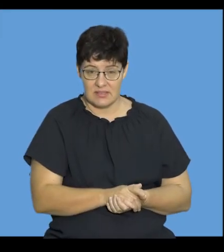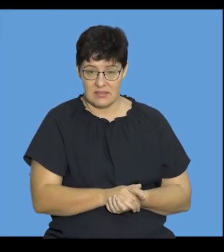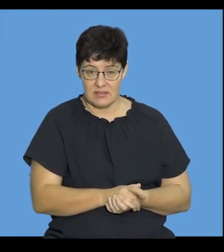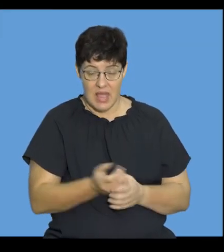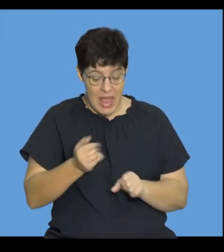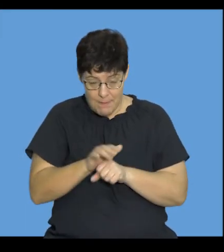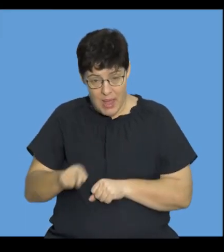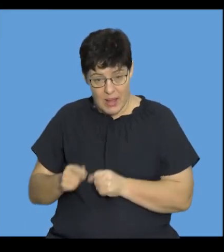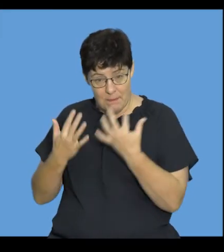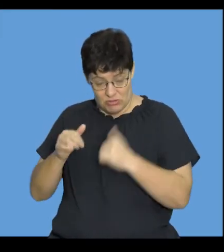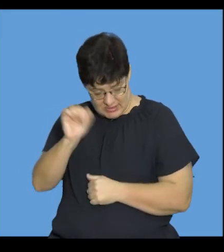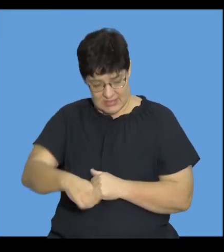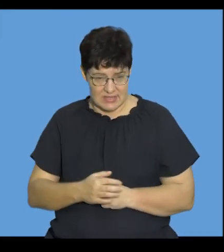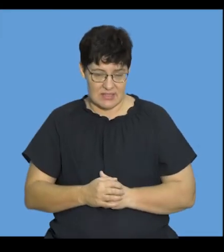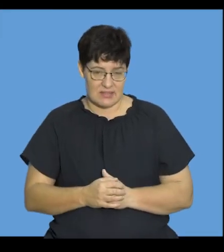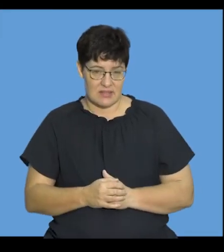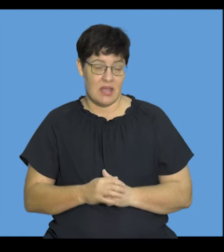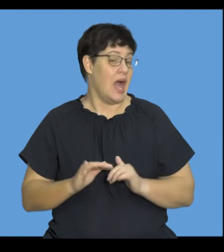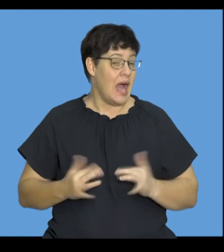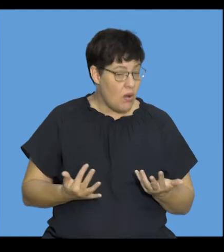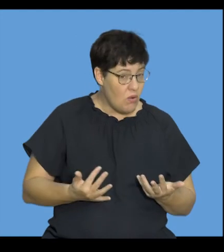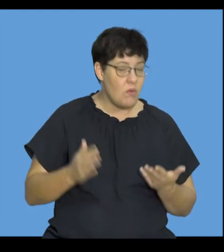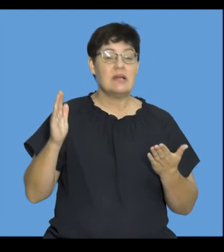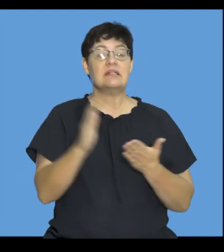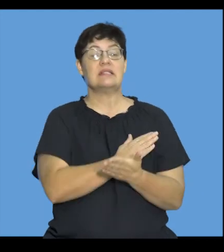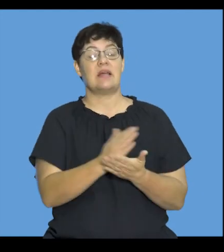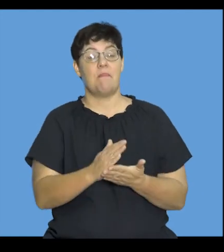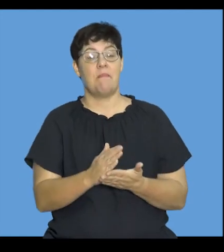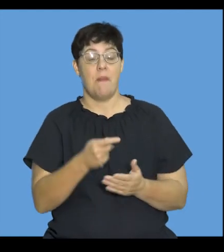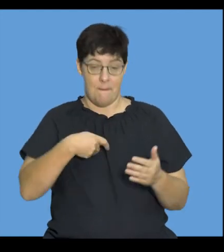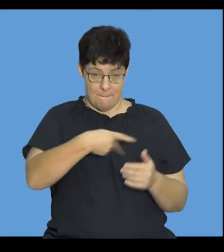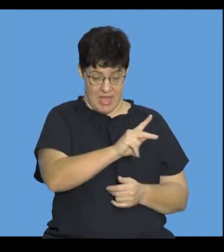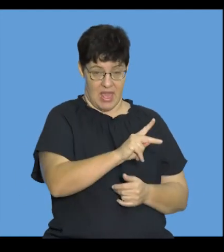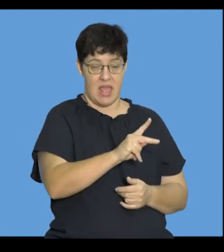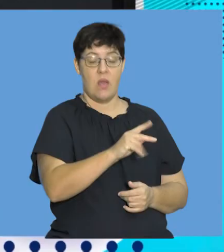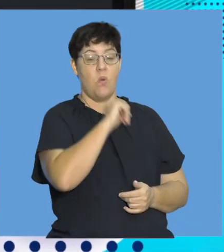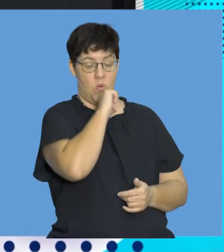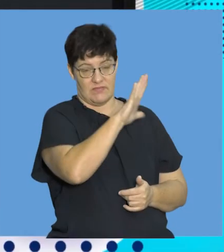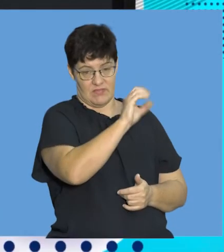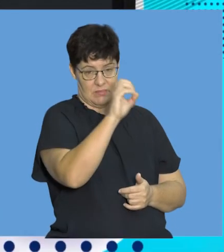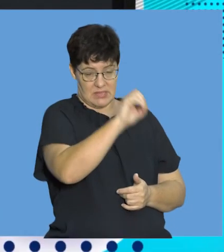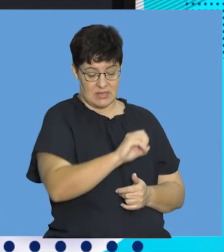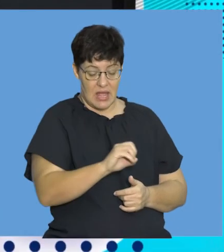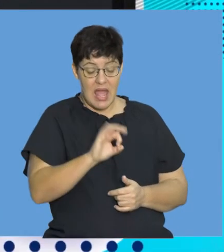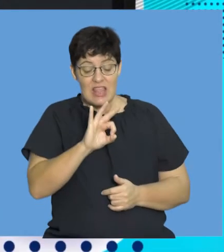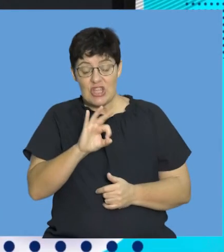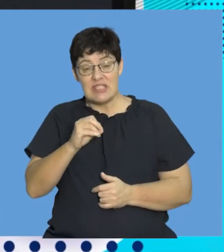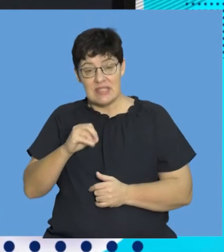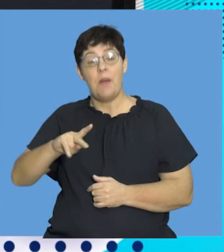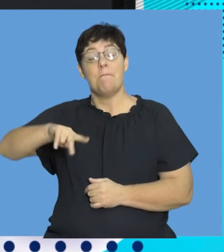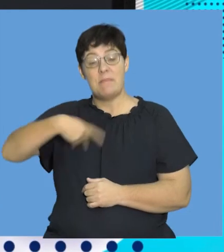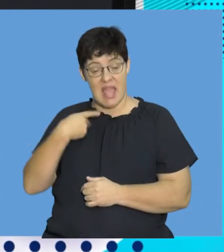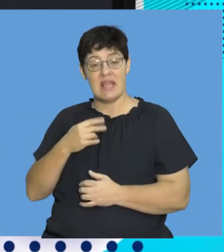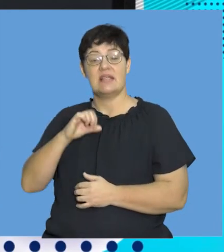impact on my budget? Yes. How? Some will pay me in August, the 50%. The 30% that will pay me in